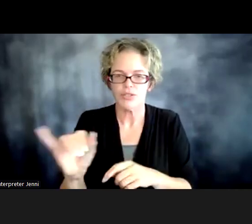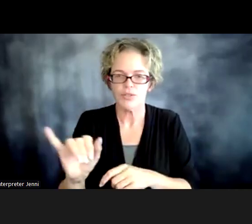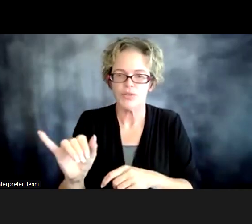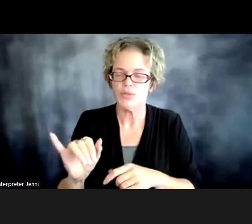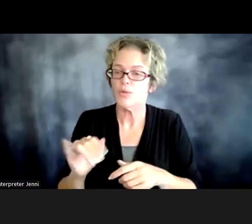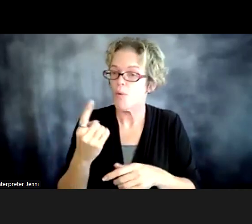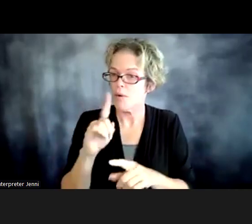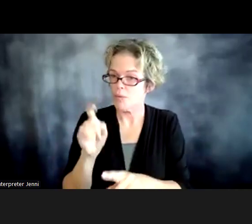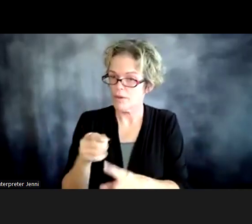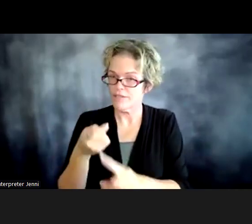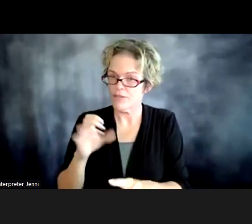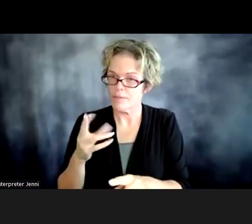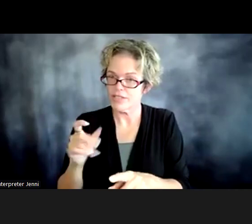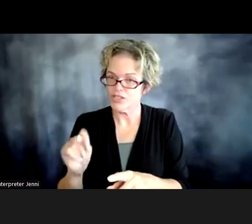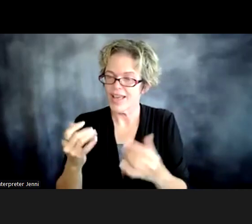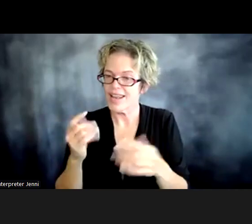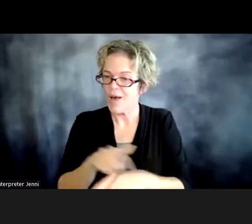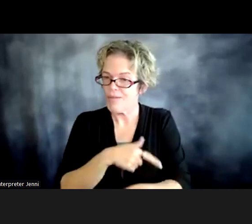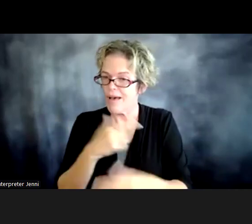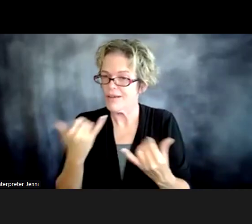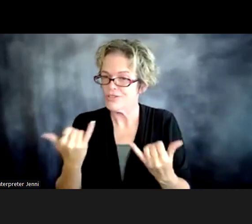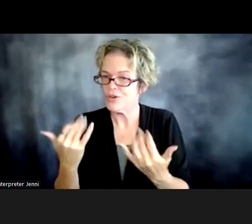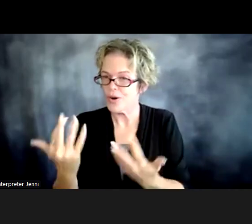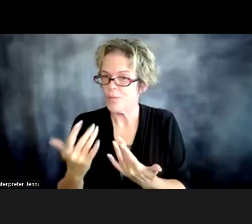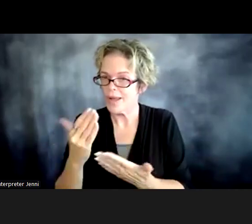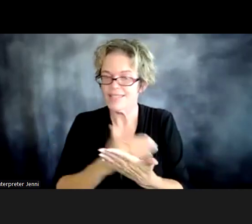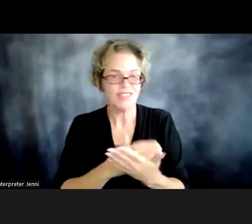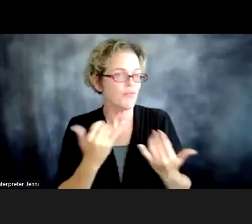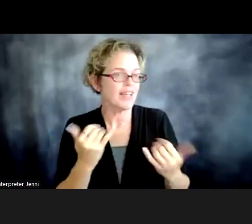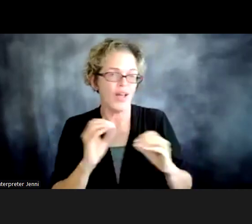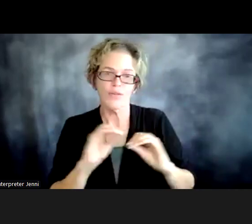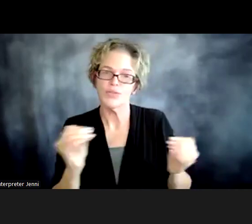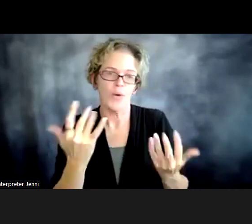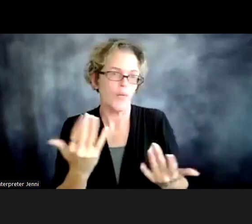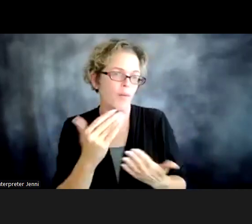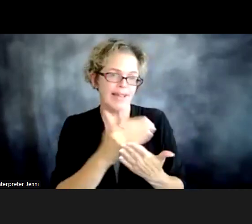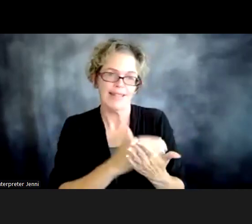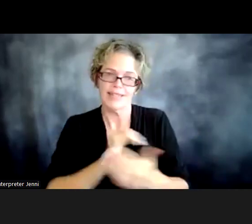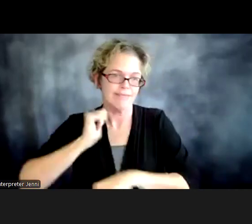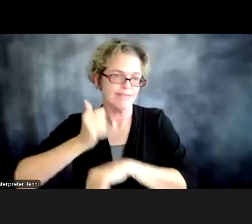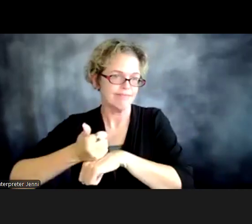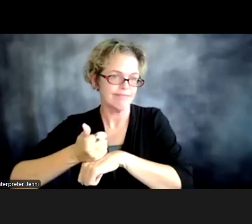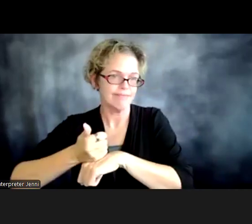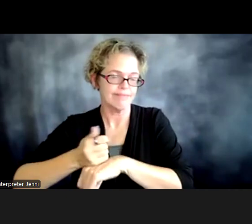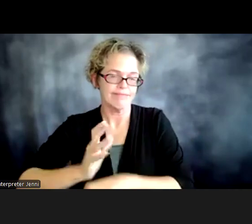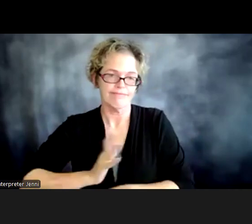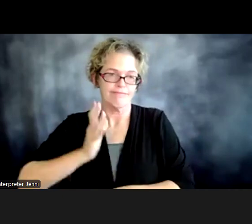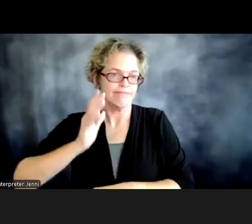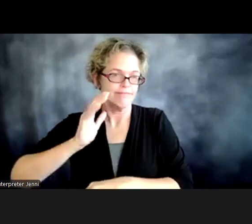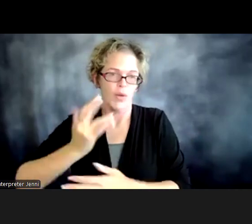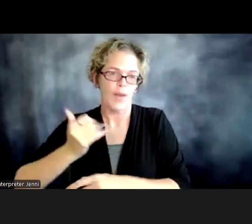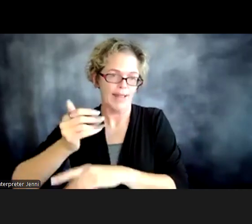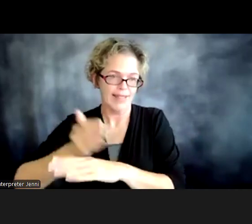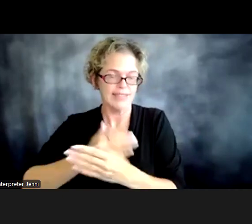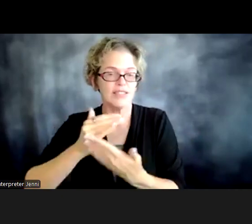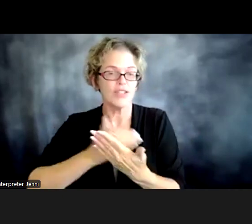One of the questions from the chat is how long is the current wait list? So currently there is no wait list. Again, the third option that's been selected at this point